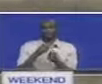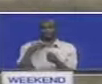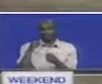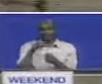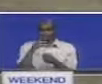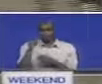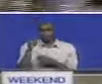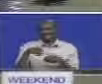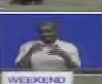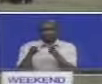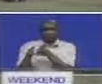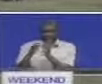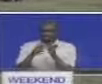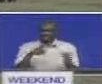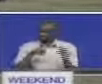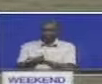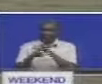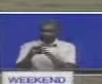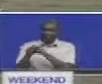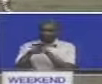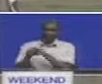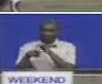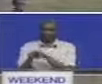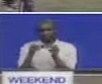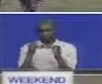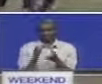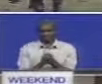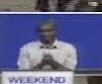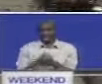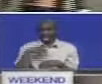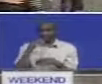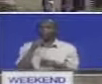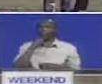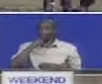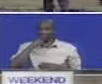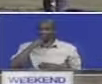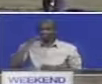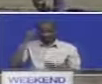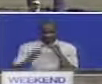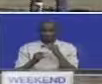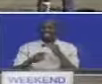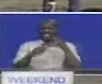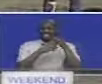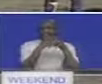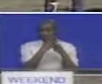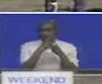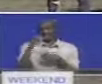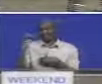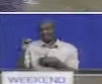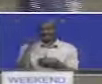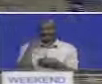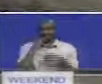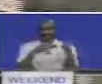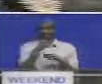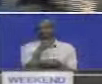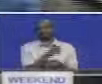Wanyore opportunities that were well capitalized. After the final whistle, it was 64-0 in favor of Nakuru, a clear